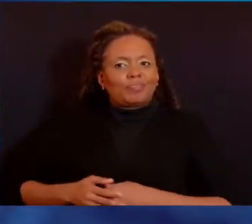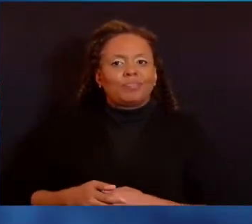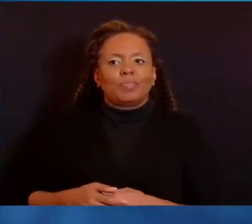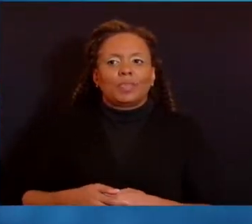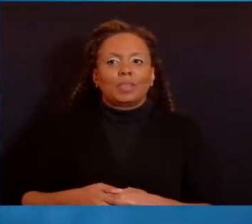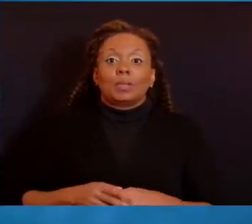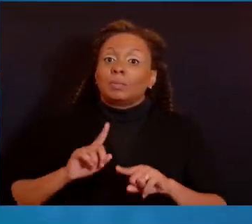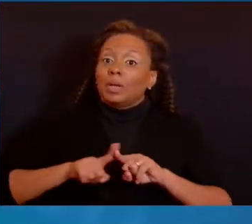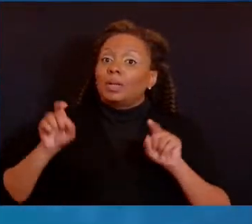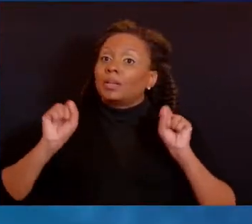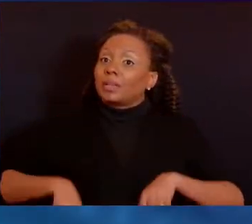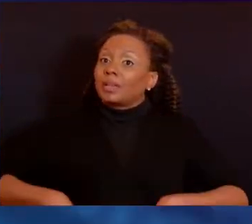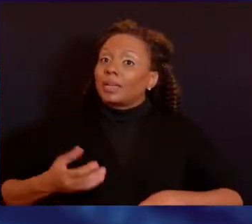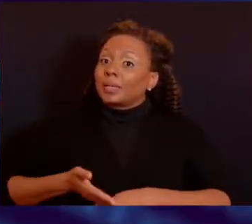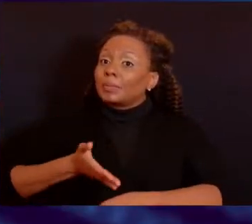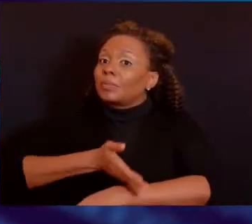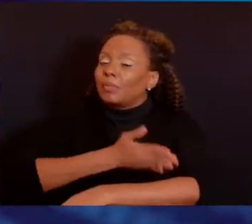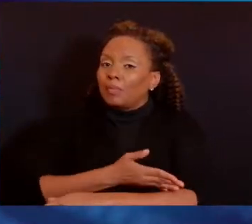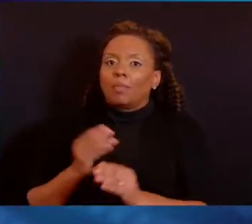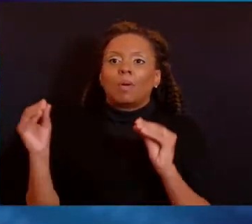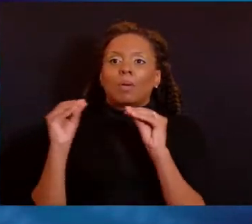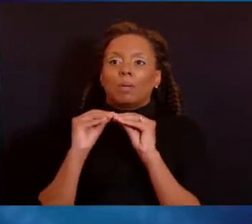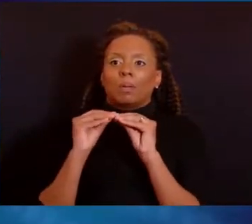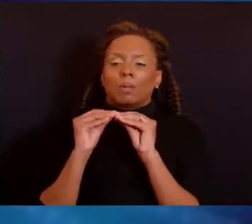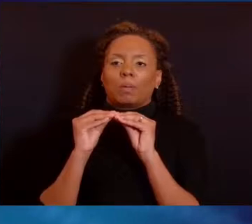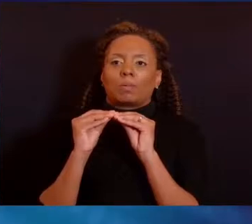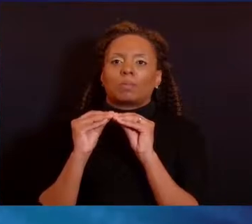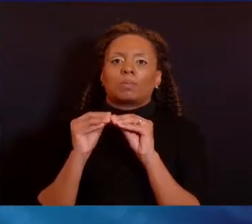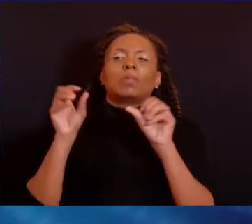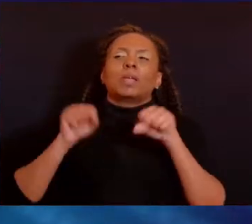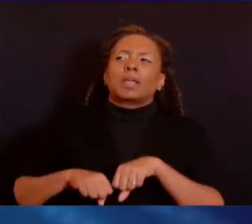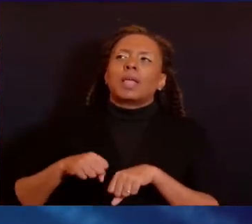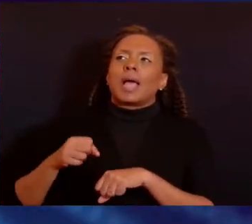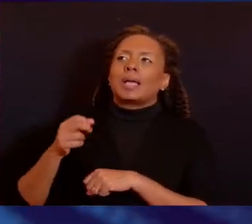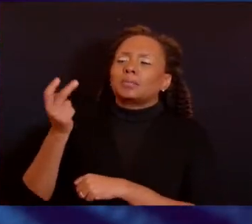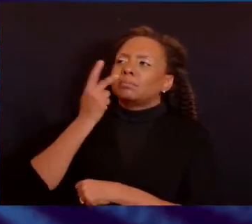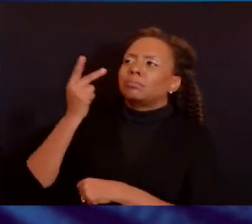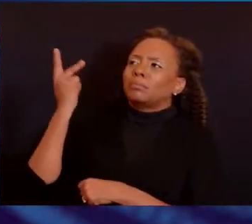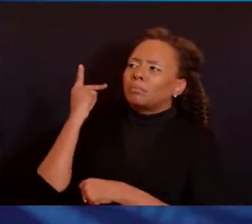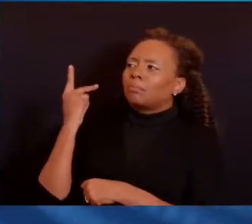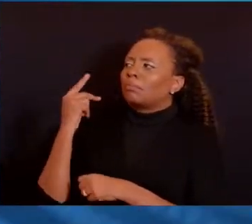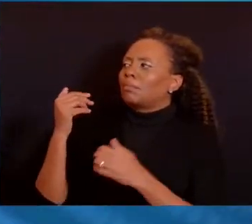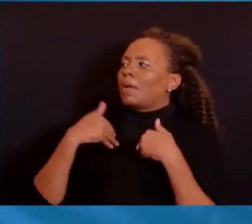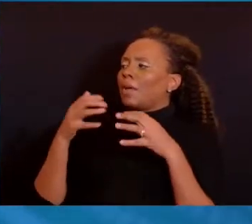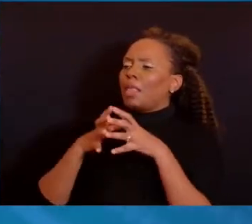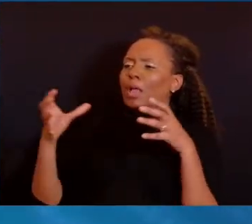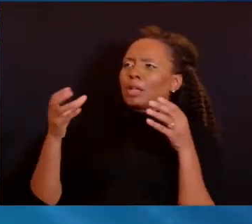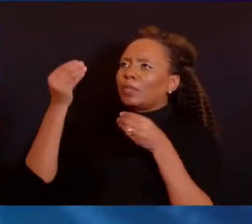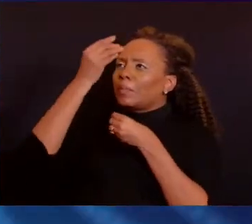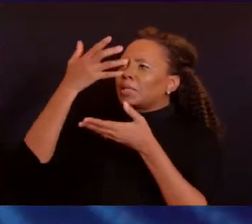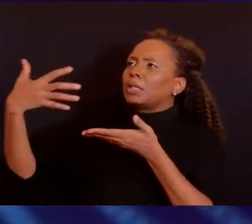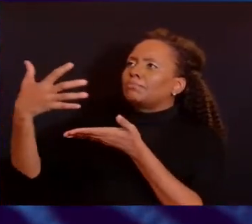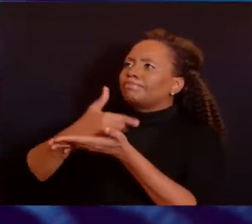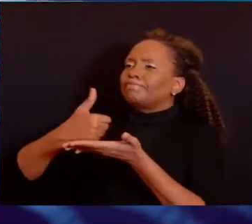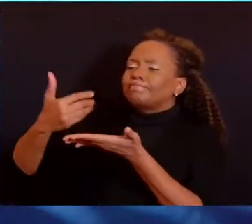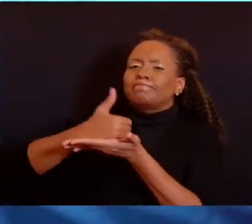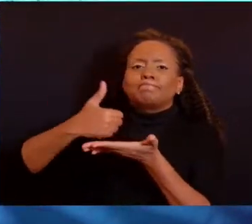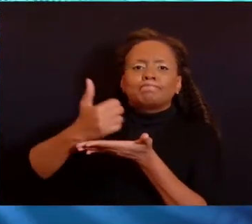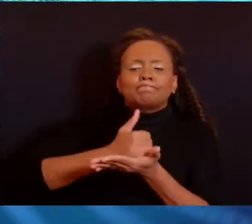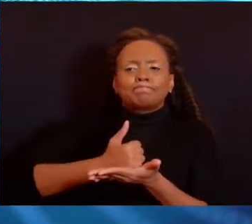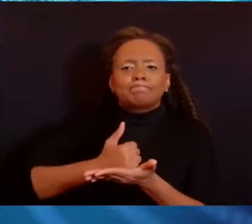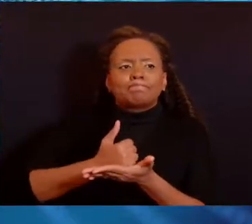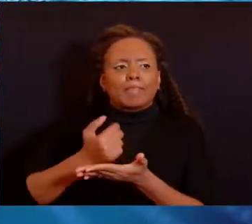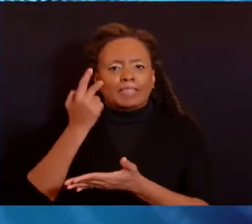always room for improvement, and there's room to look back at the scenario. Now that we have so much data that we've collected, to look back at the actual event, what